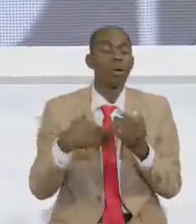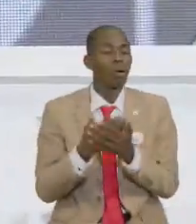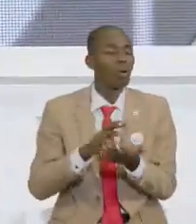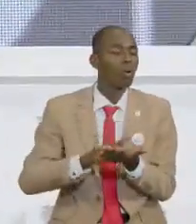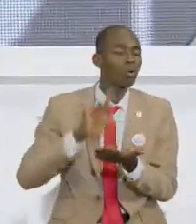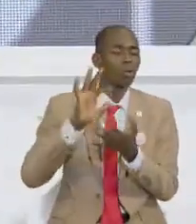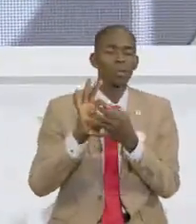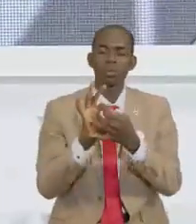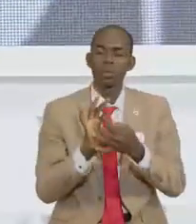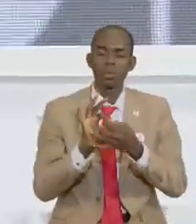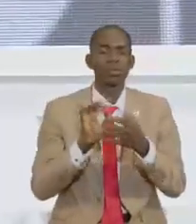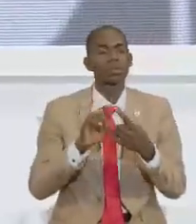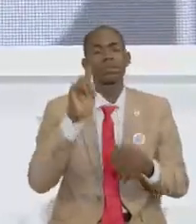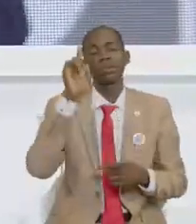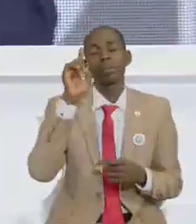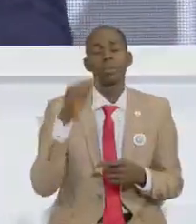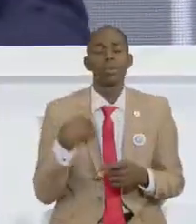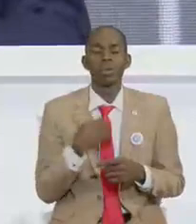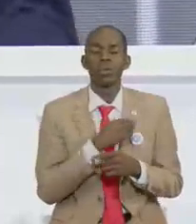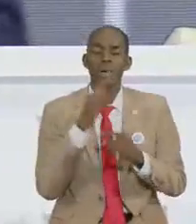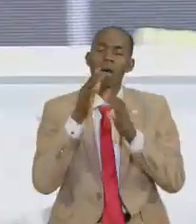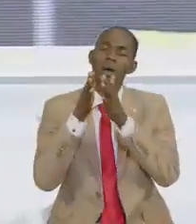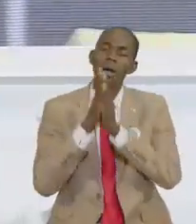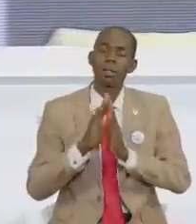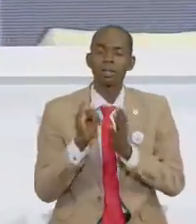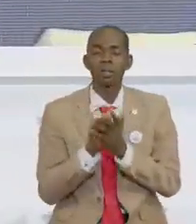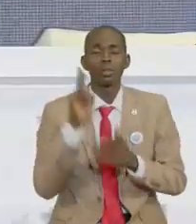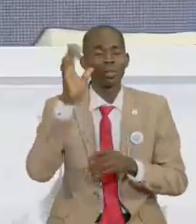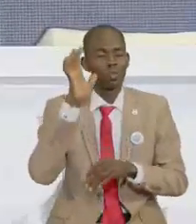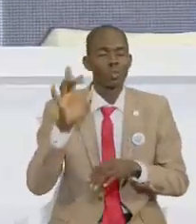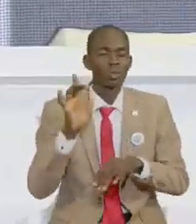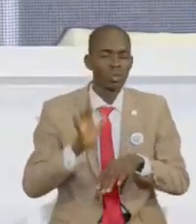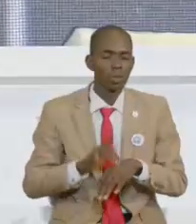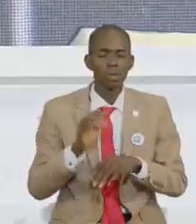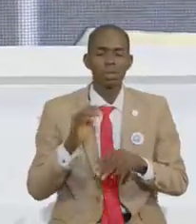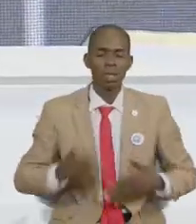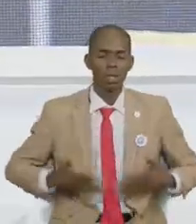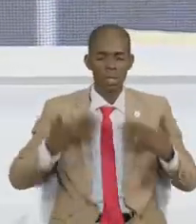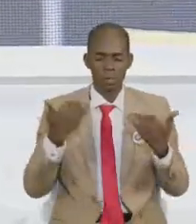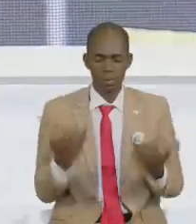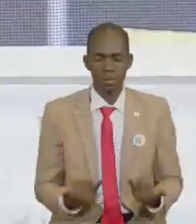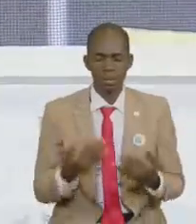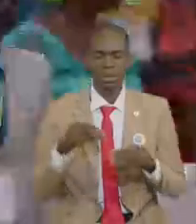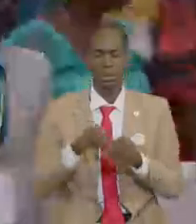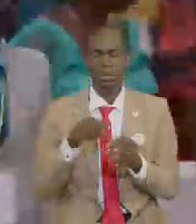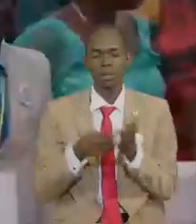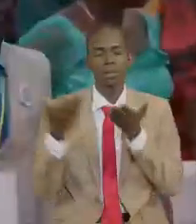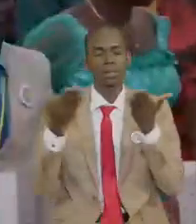you, we're asking, Lord, that you touch every life, even in this service today, in Jesus'